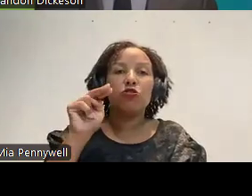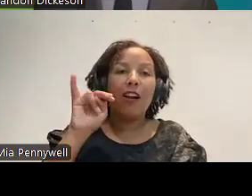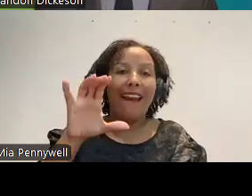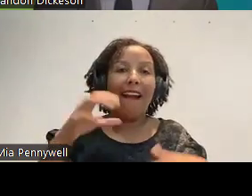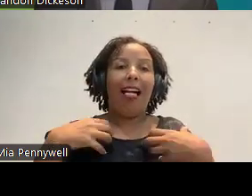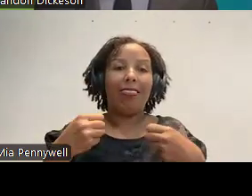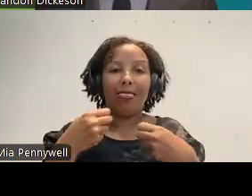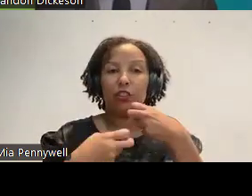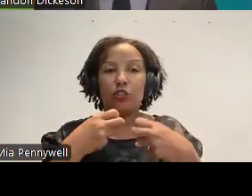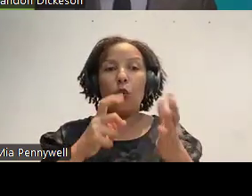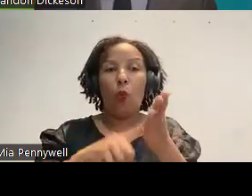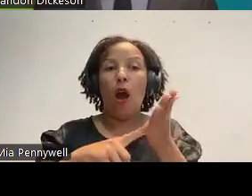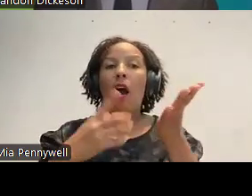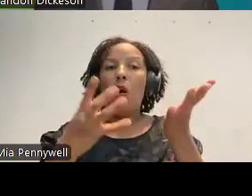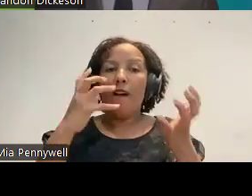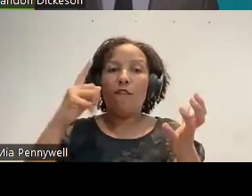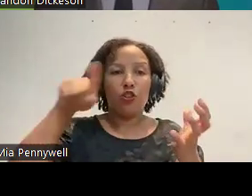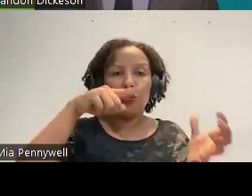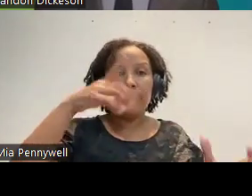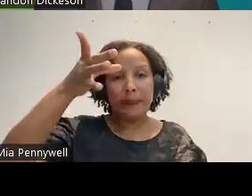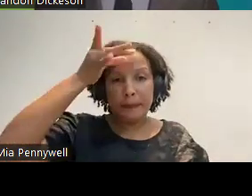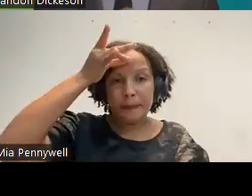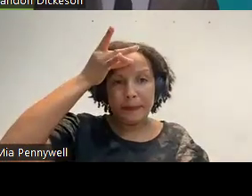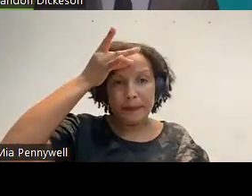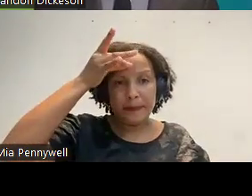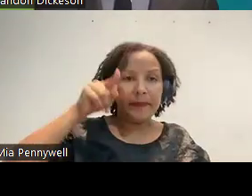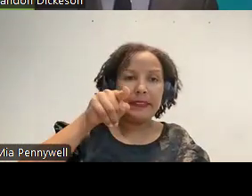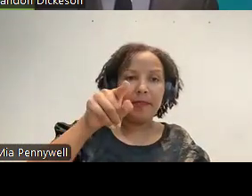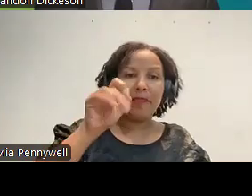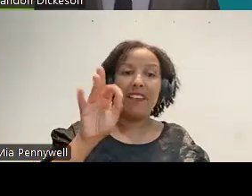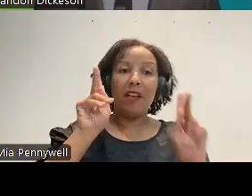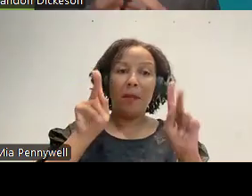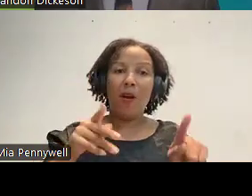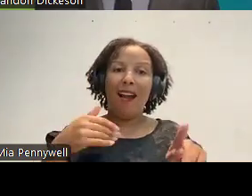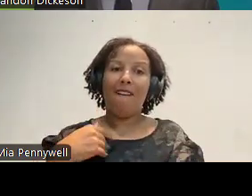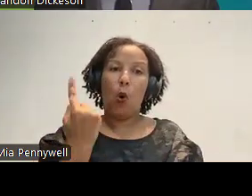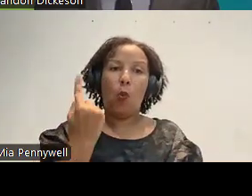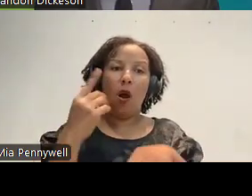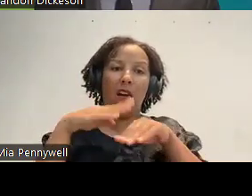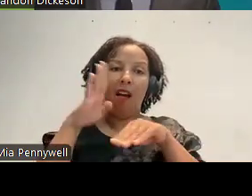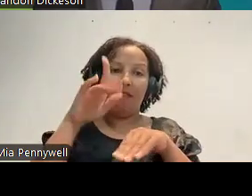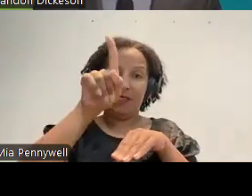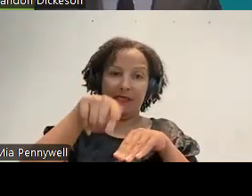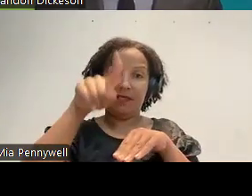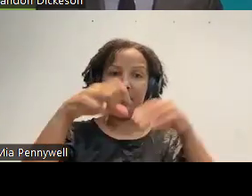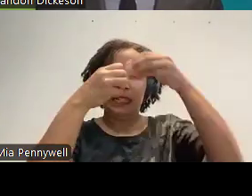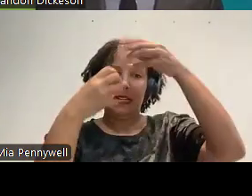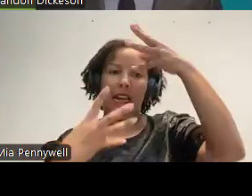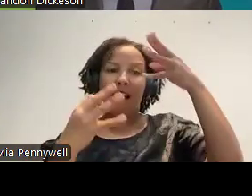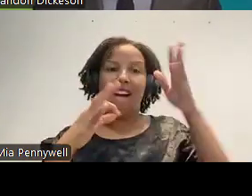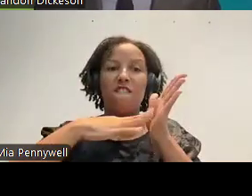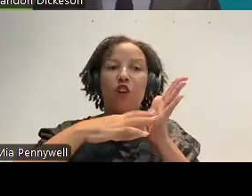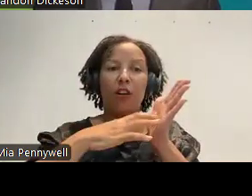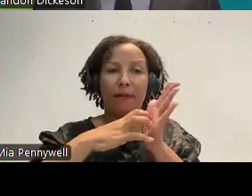more than anything else is that if the person has one or more of these vulnerabilities, then they are going to have